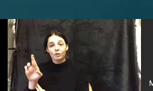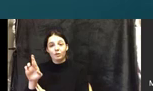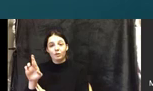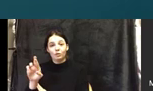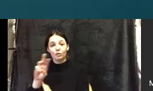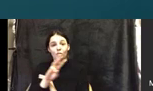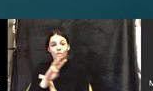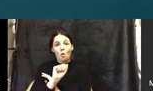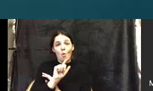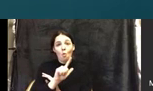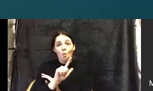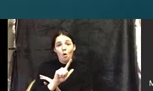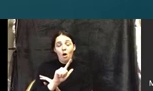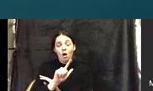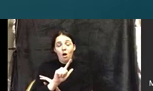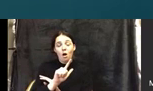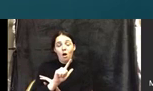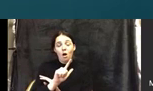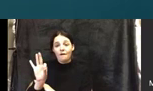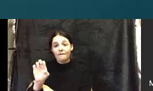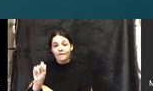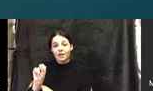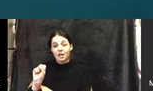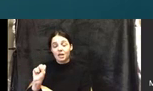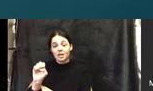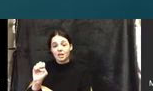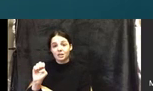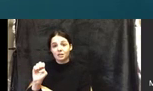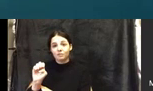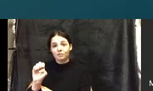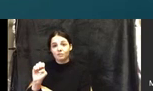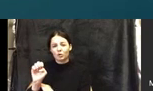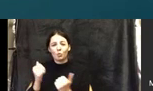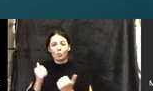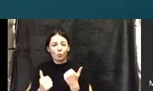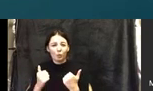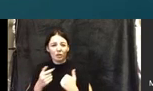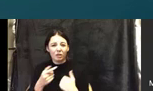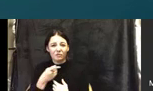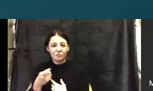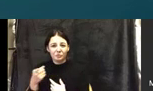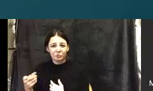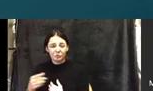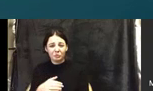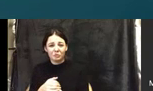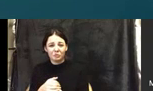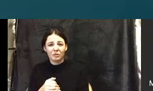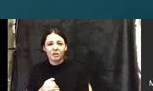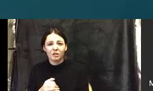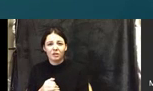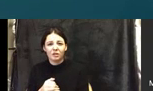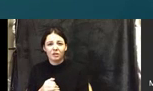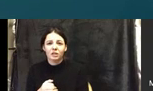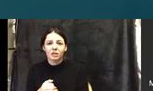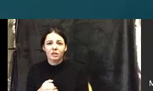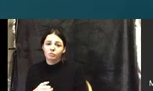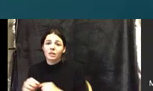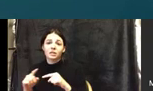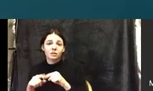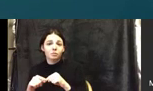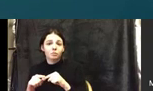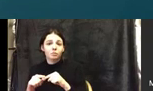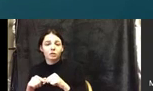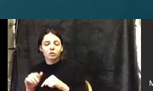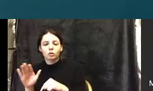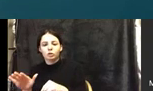where you come from and your political perspective, your nationalistic perspectives, is